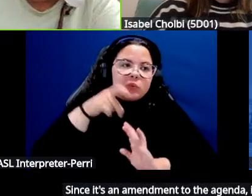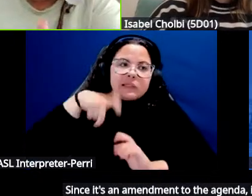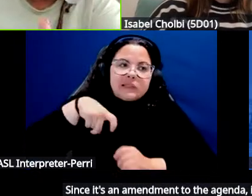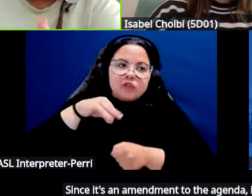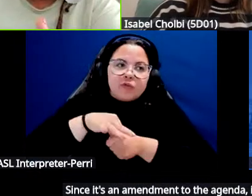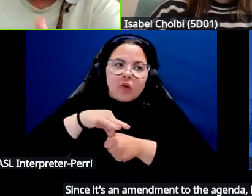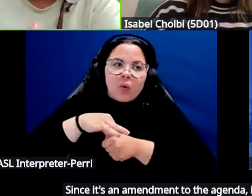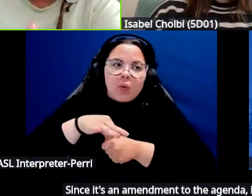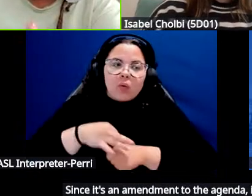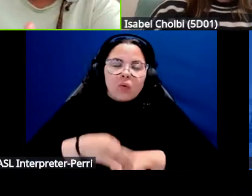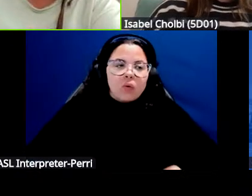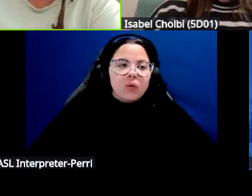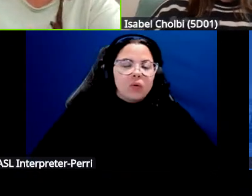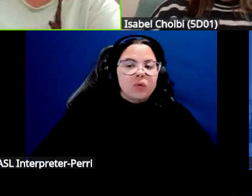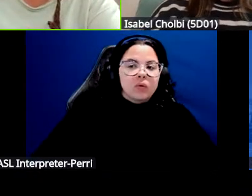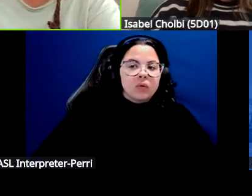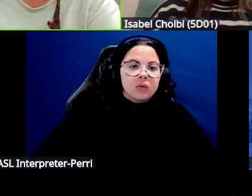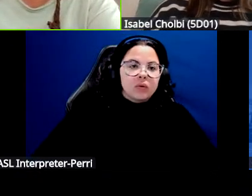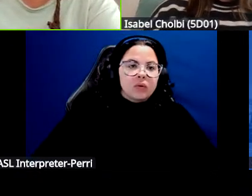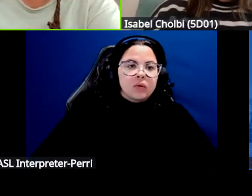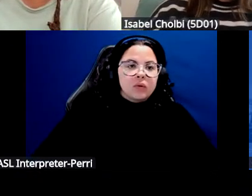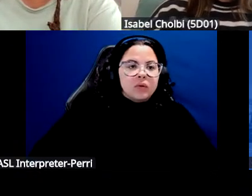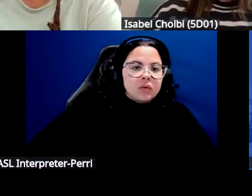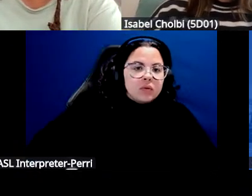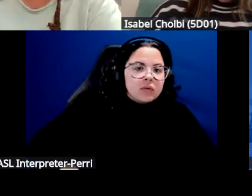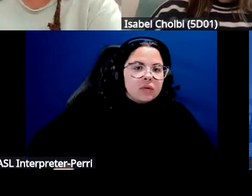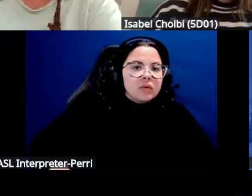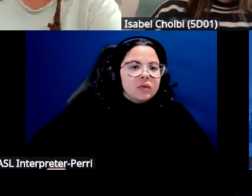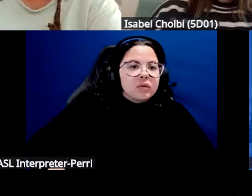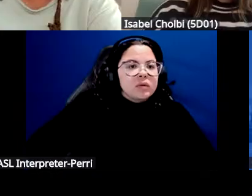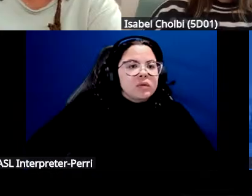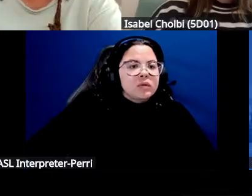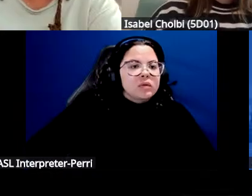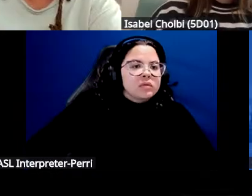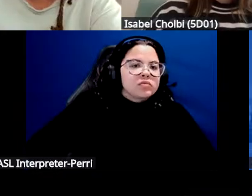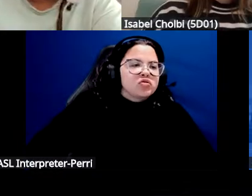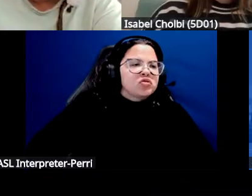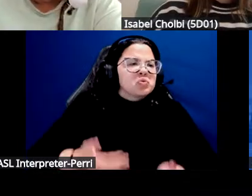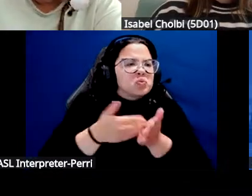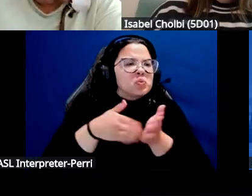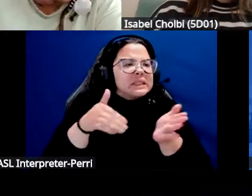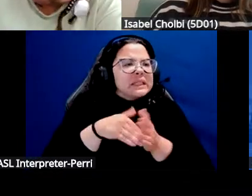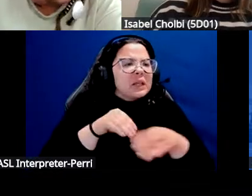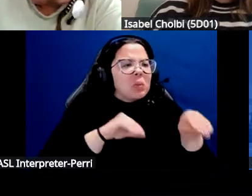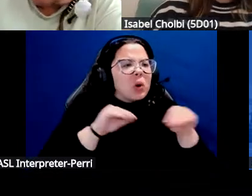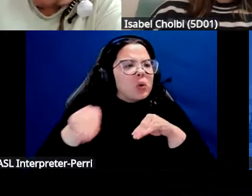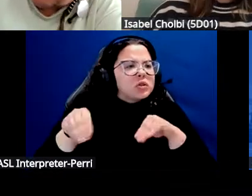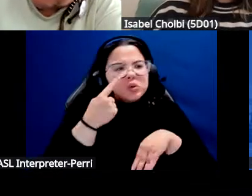Okay. And Commissioner, if I could just restate the motion. Yep.